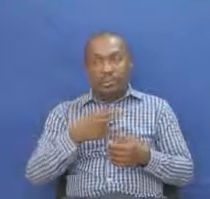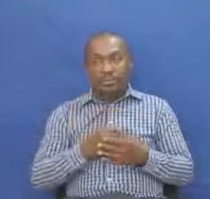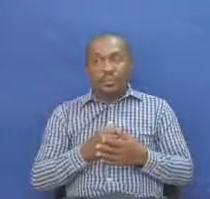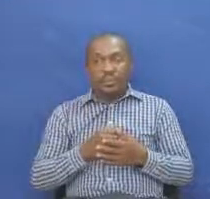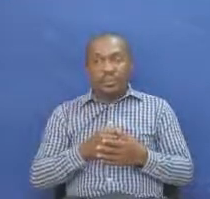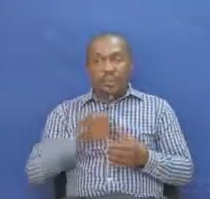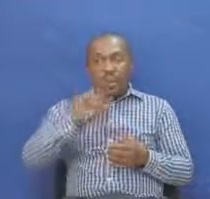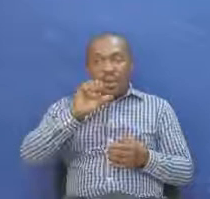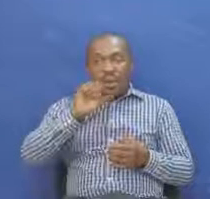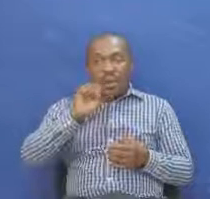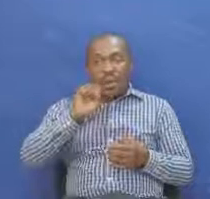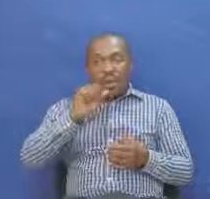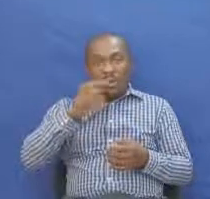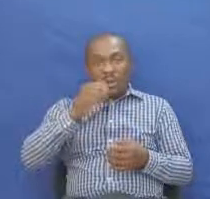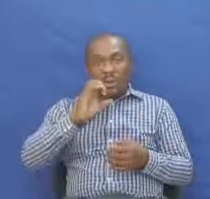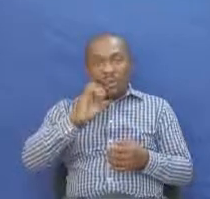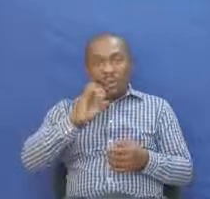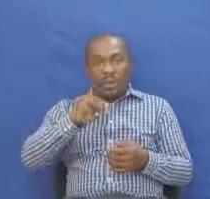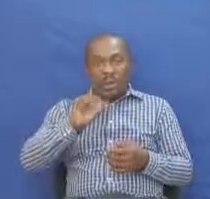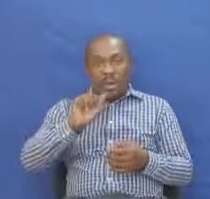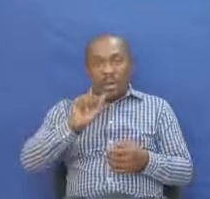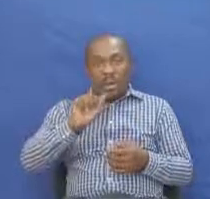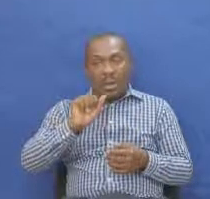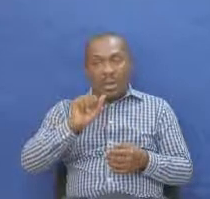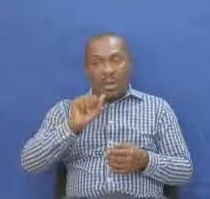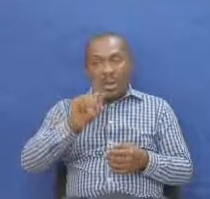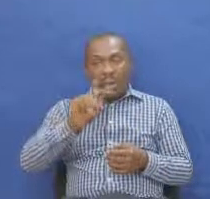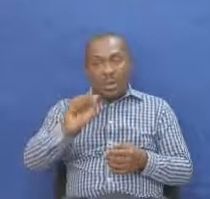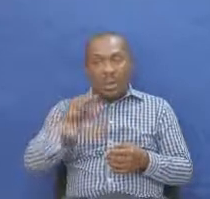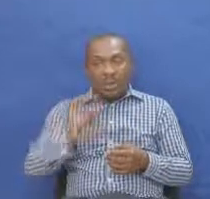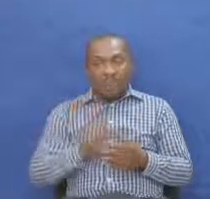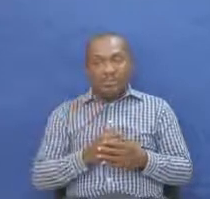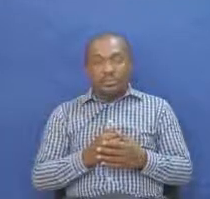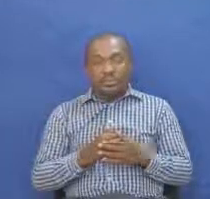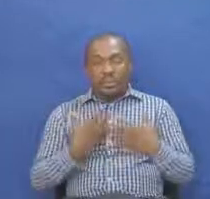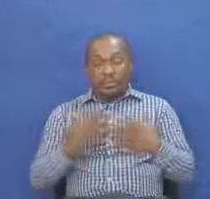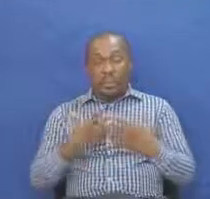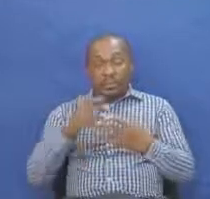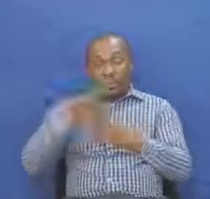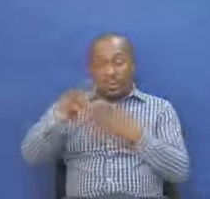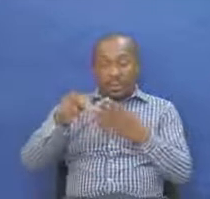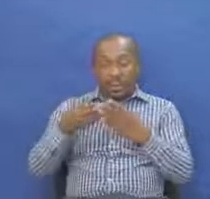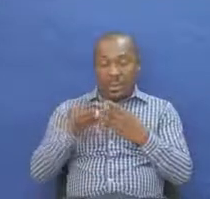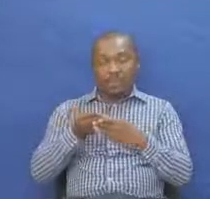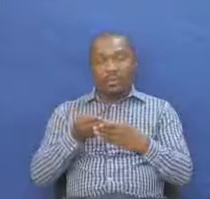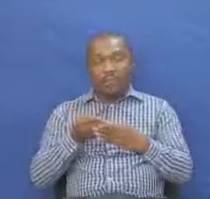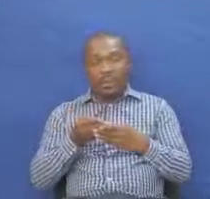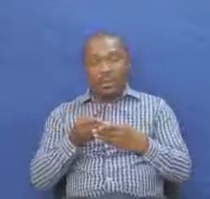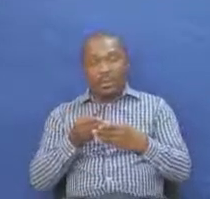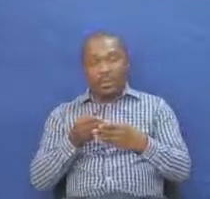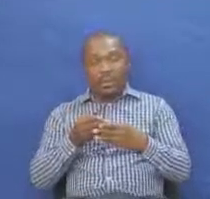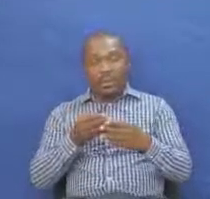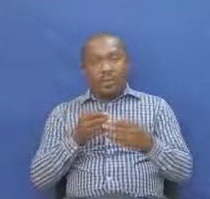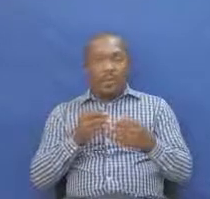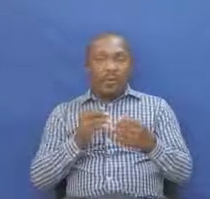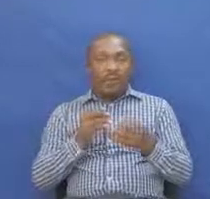We also have palisade cells in the plants which are involved in the process of photosynthesis, a very vital